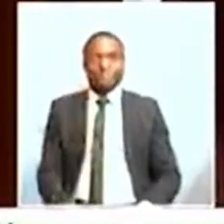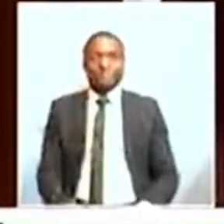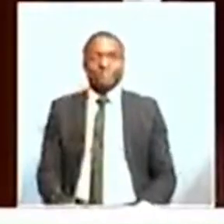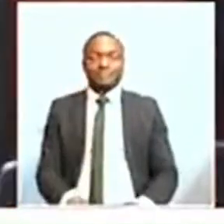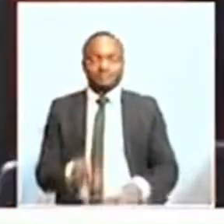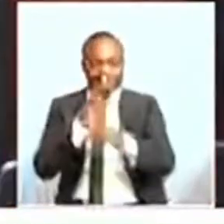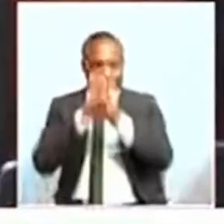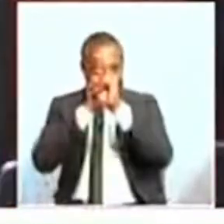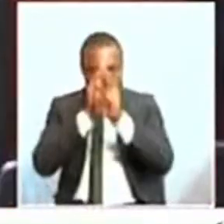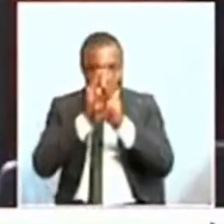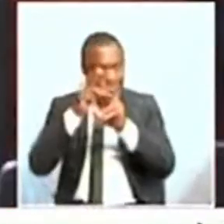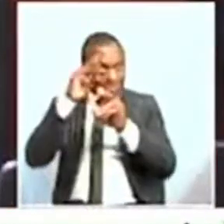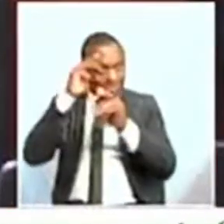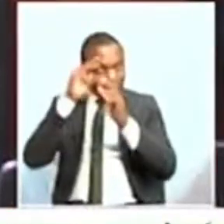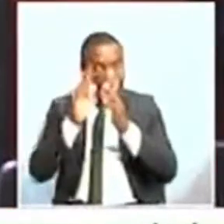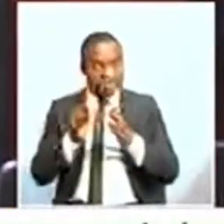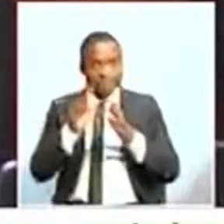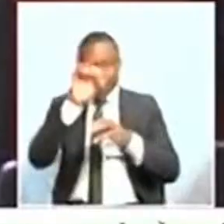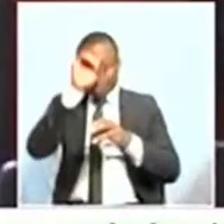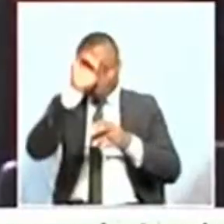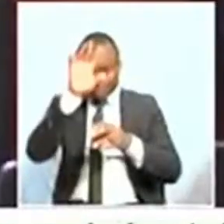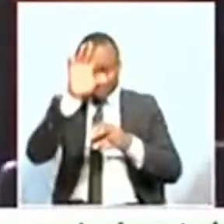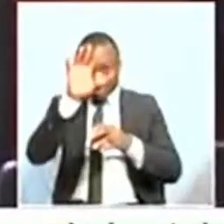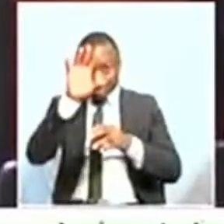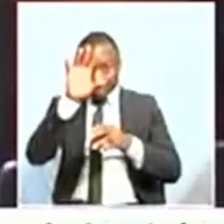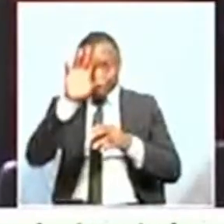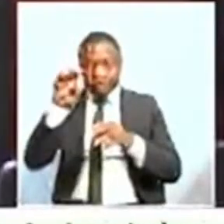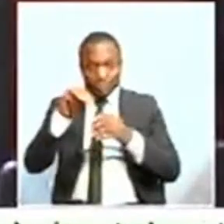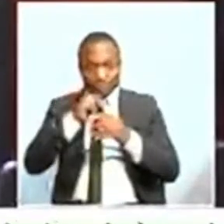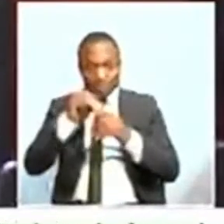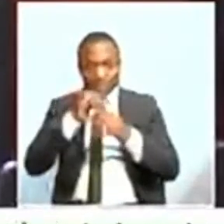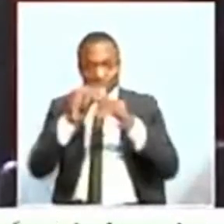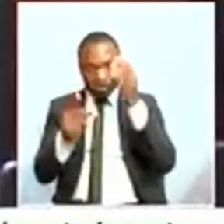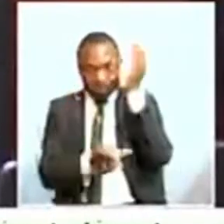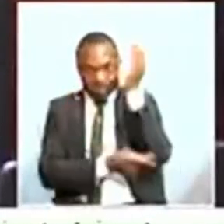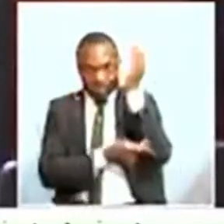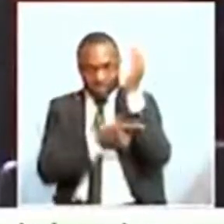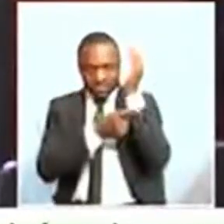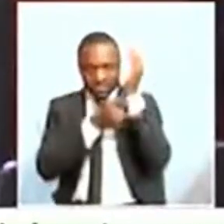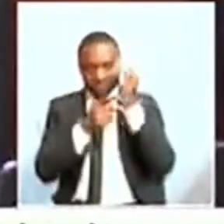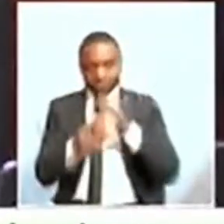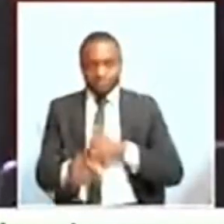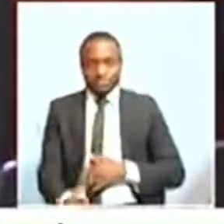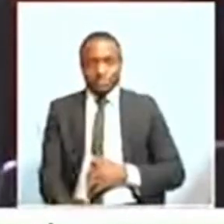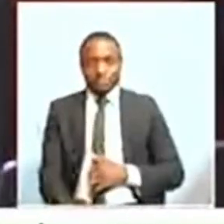The Honorable Minister of Mines and Minerals Development.